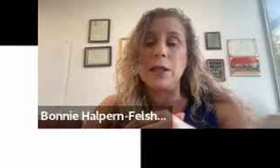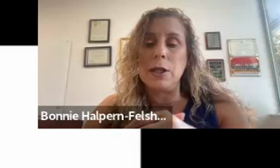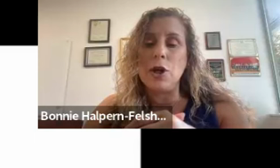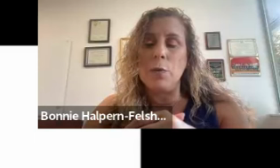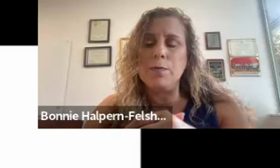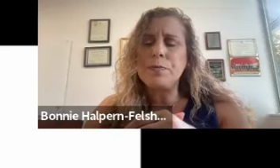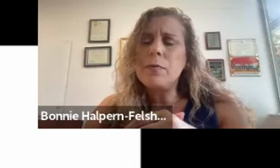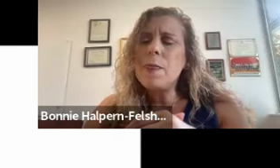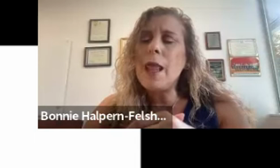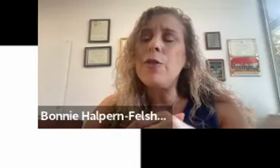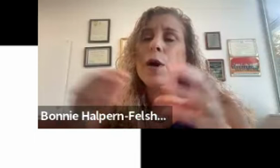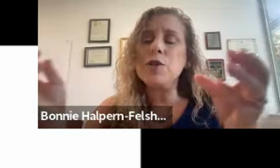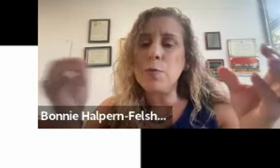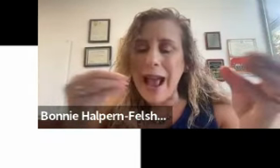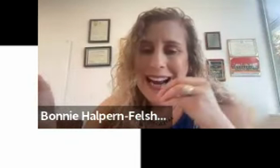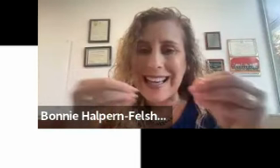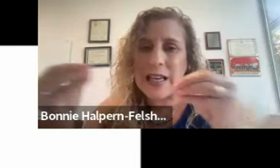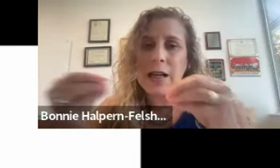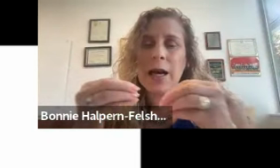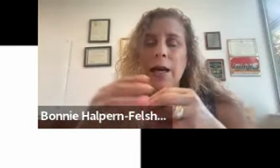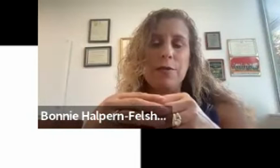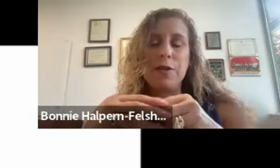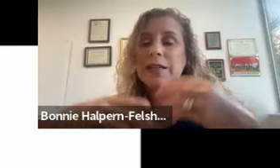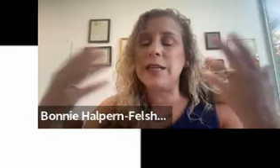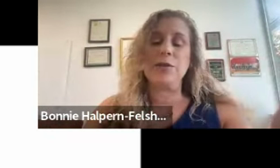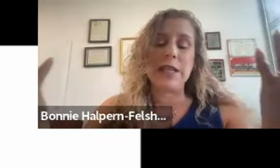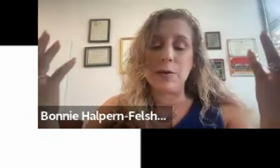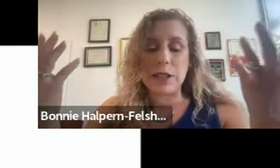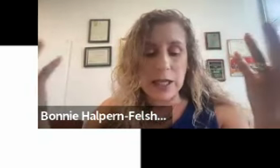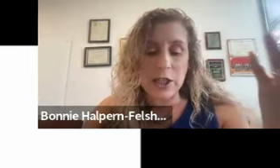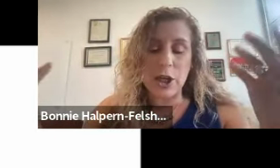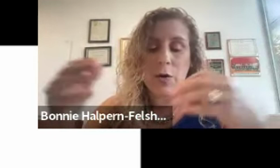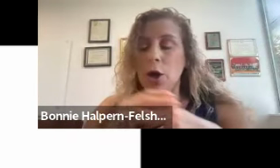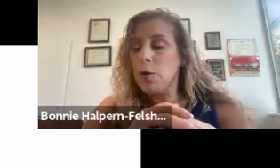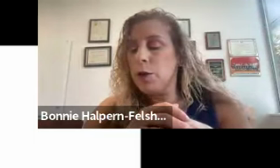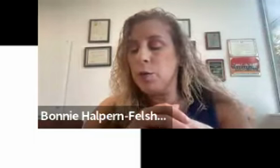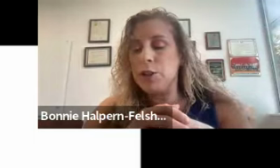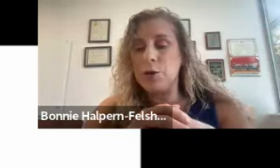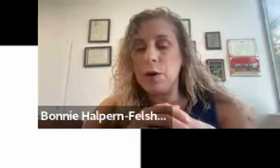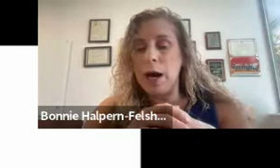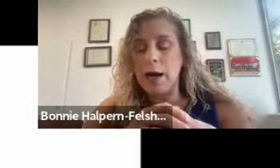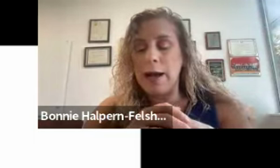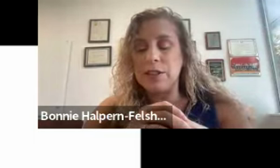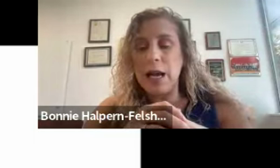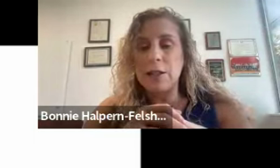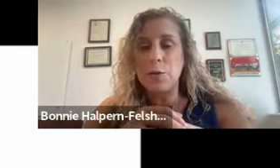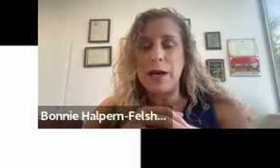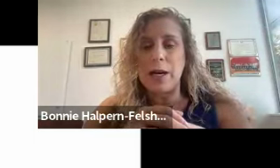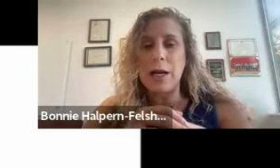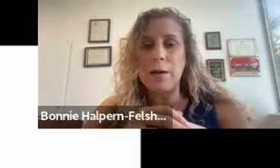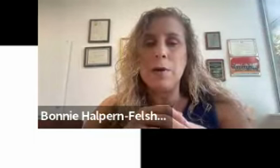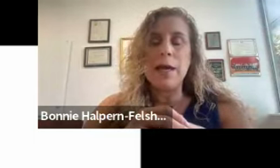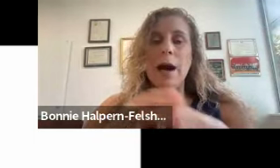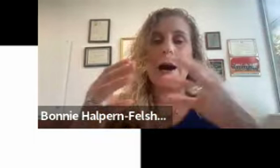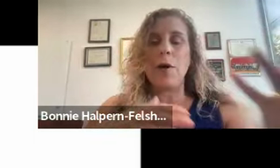about as an adult. They're also adding in different things, like you say to a teen, would you have sex without